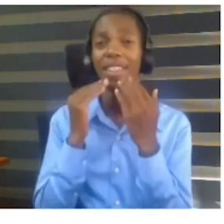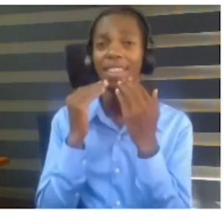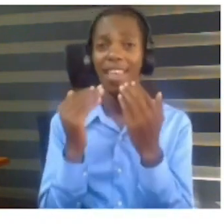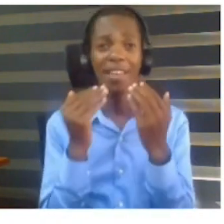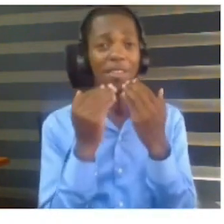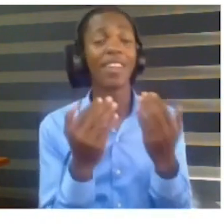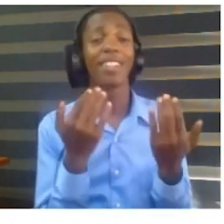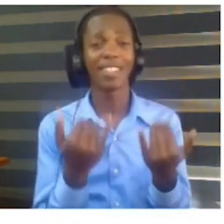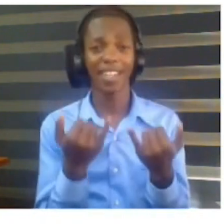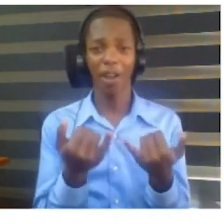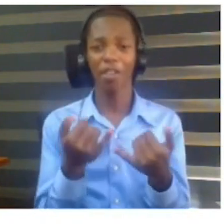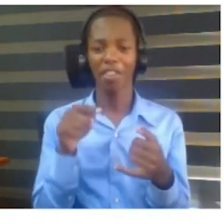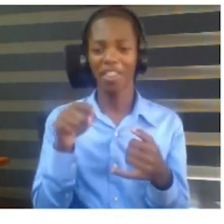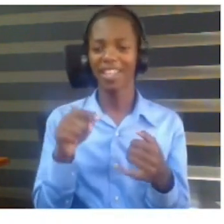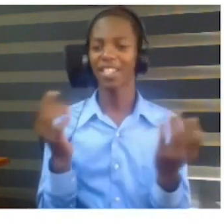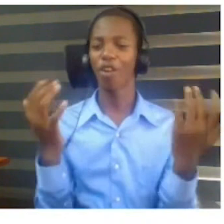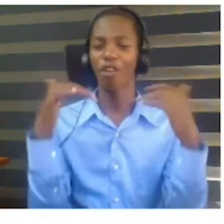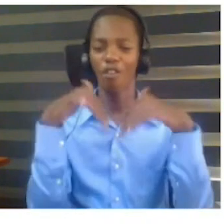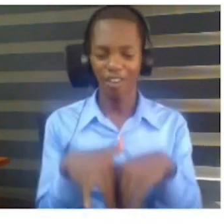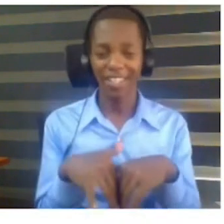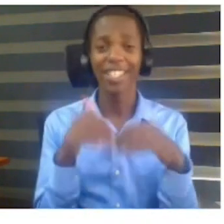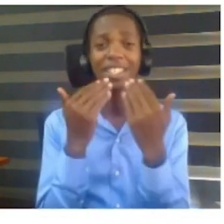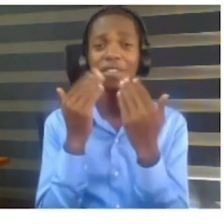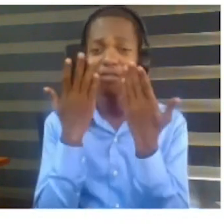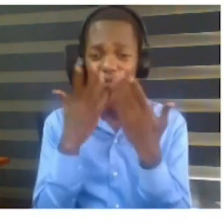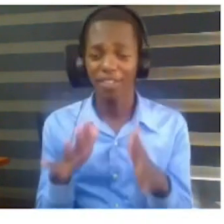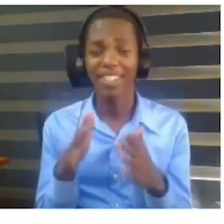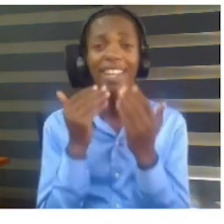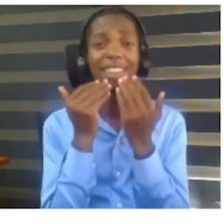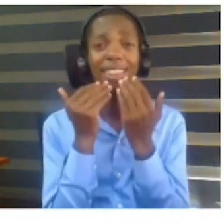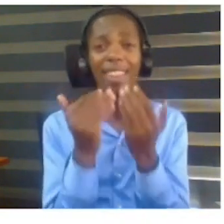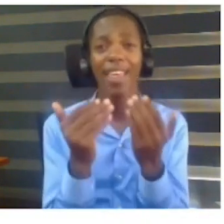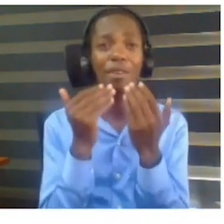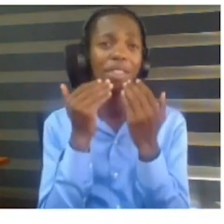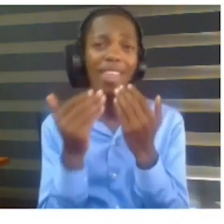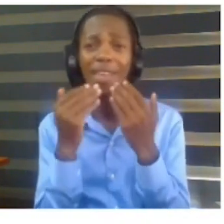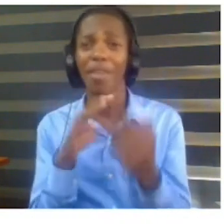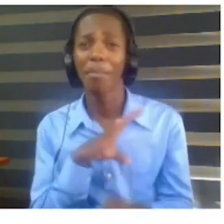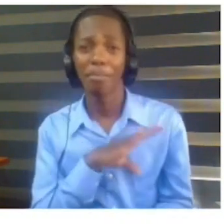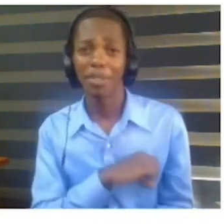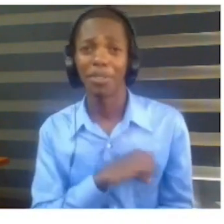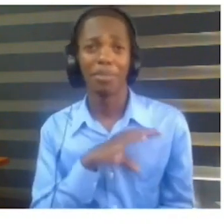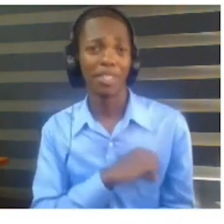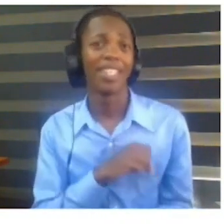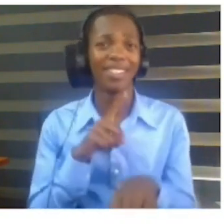an end. I thank you so much for your patience, for your time, for joining us. I also